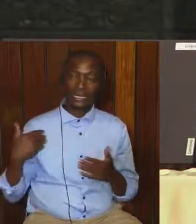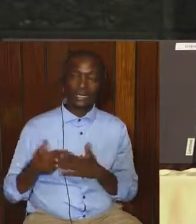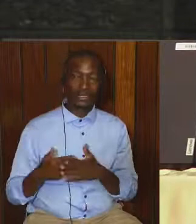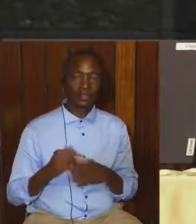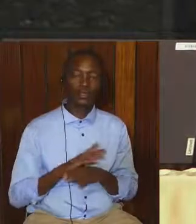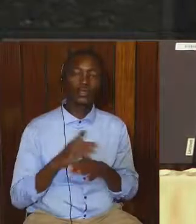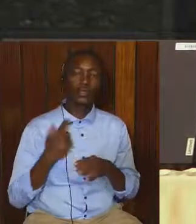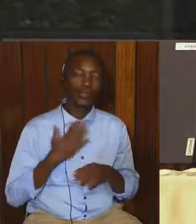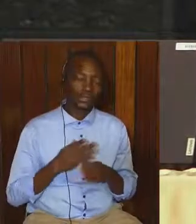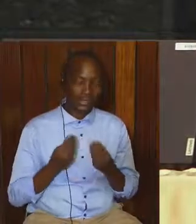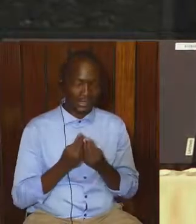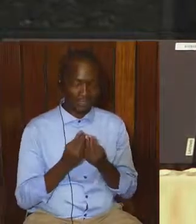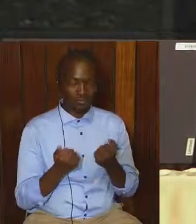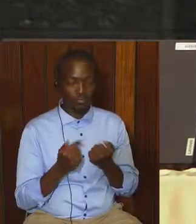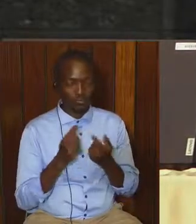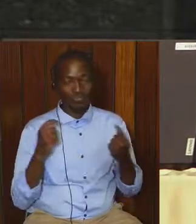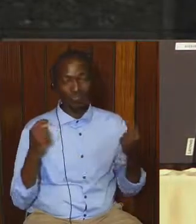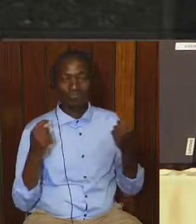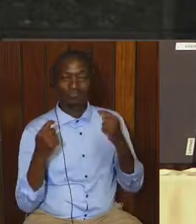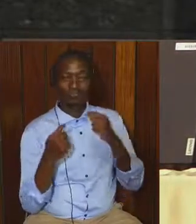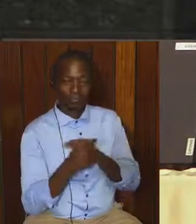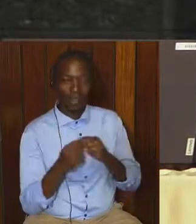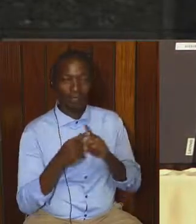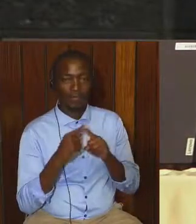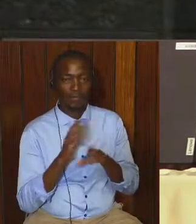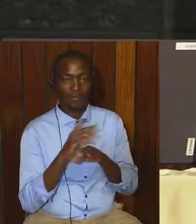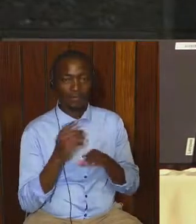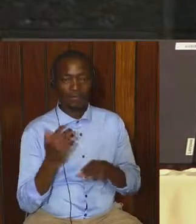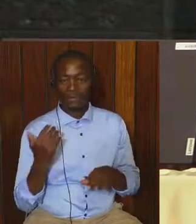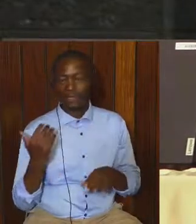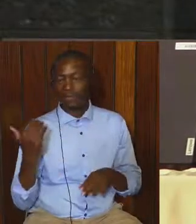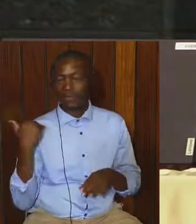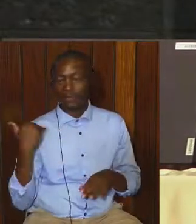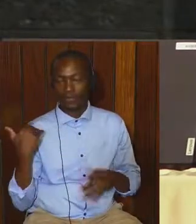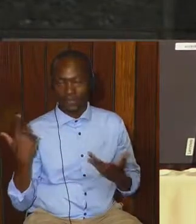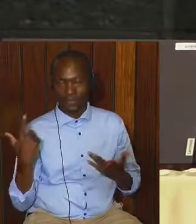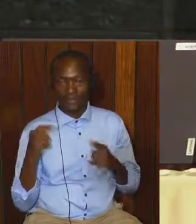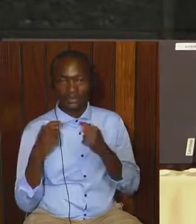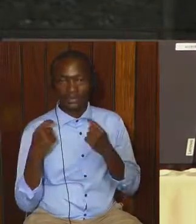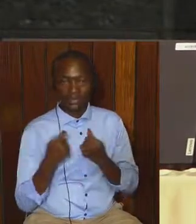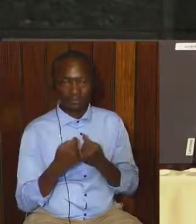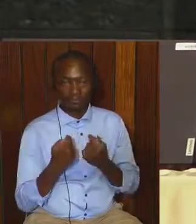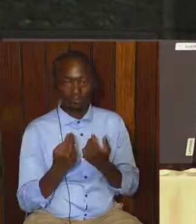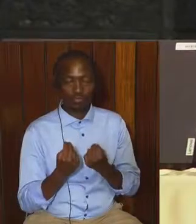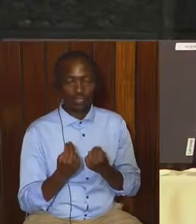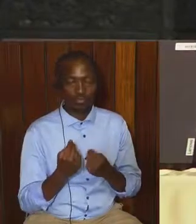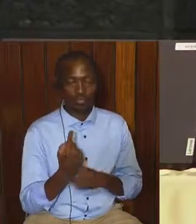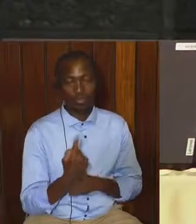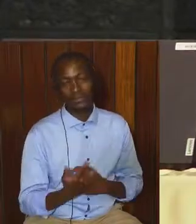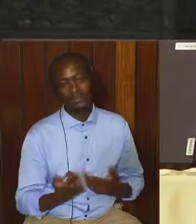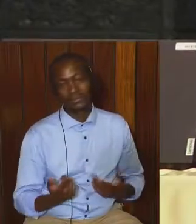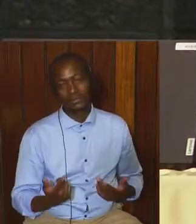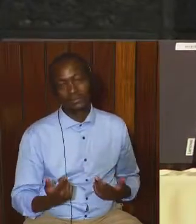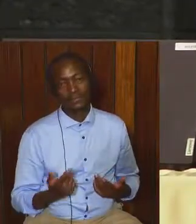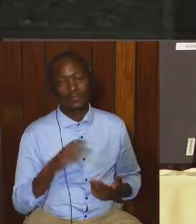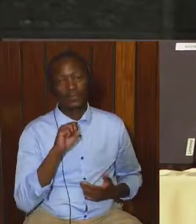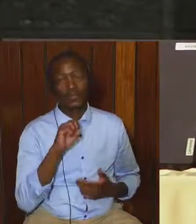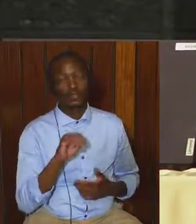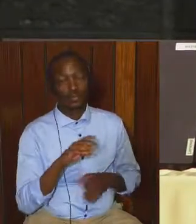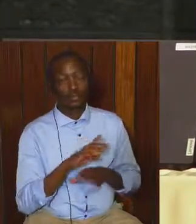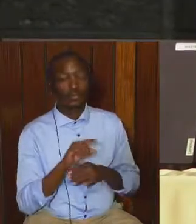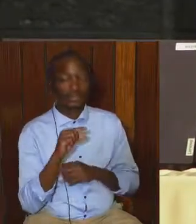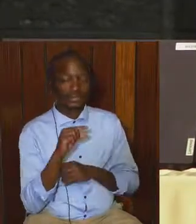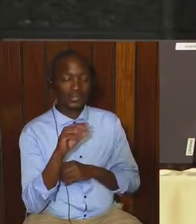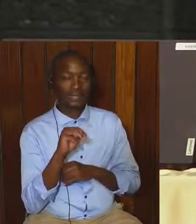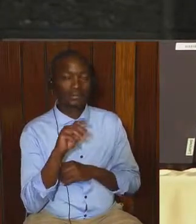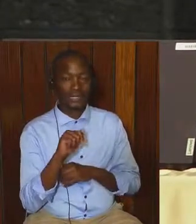a smooth transition from the previous, I'll say, team to the new one. So GMA has